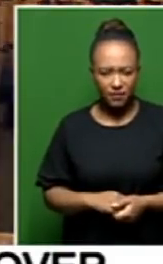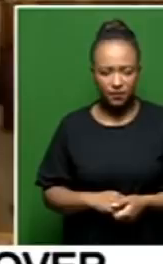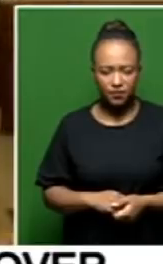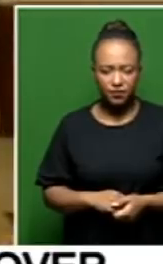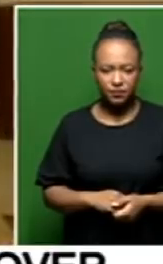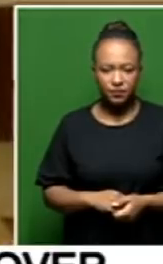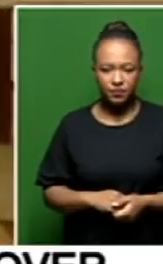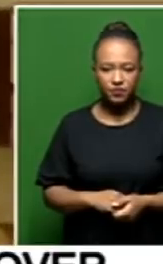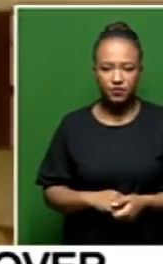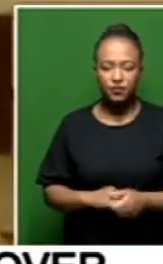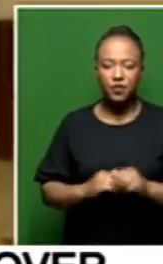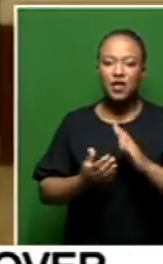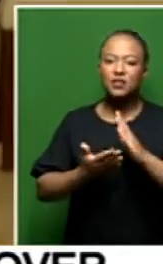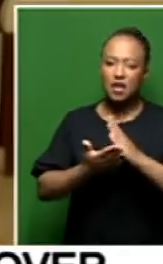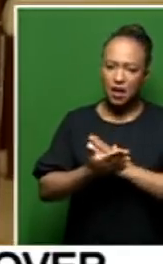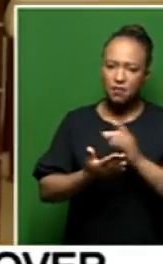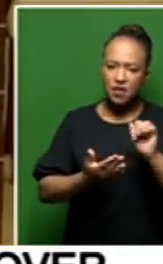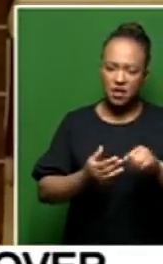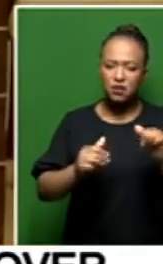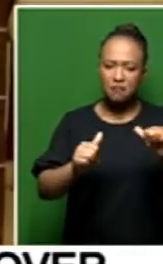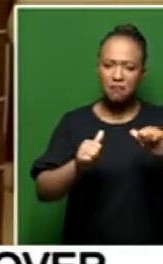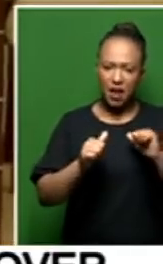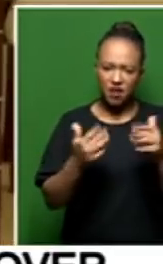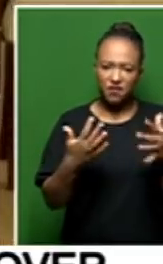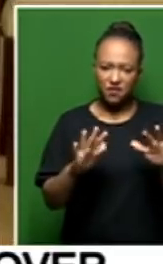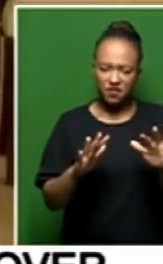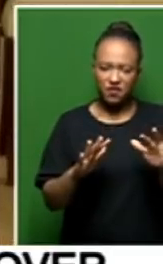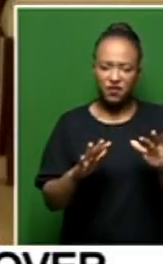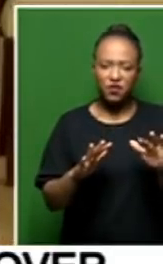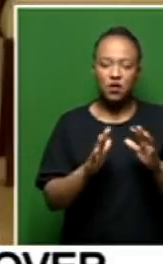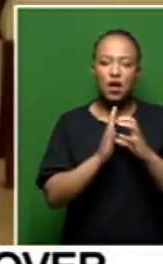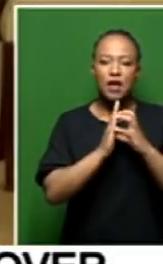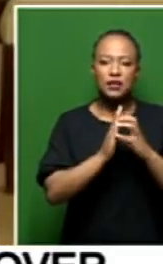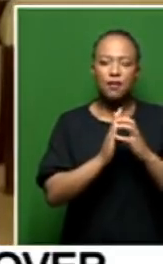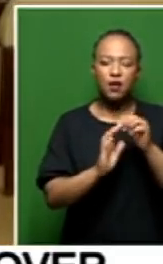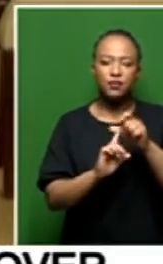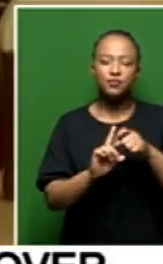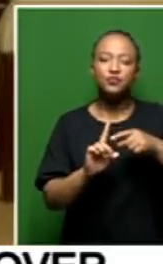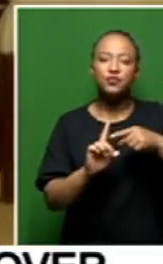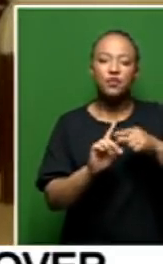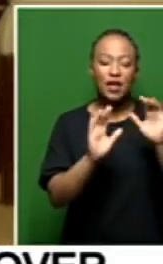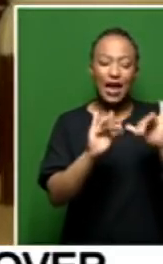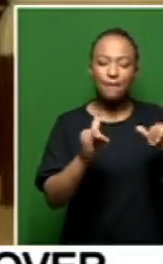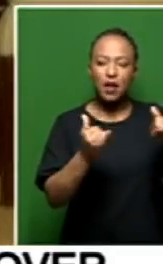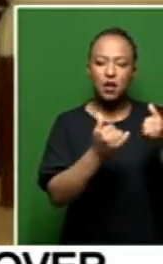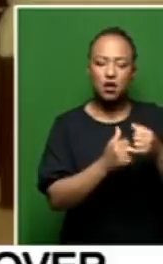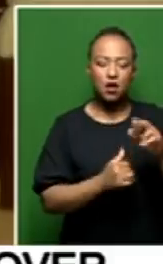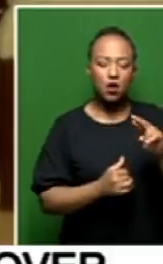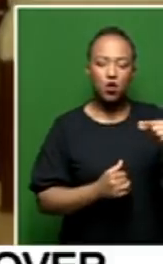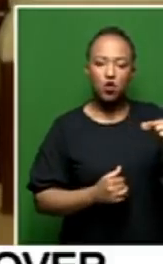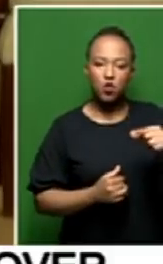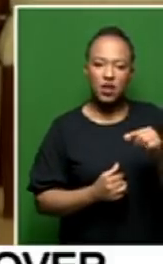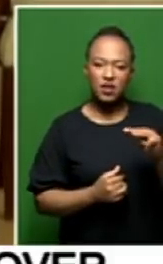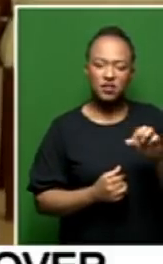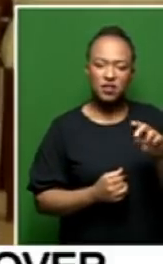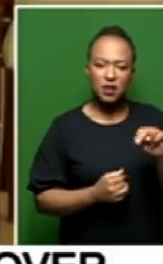Some of it has been returned. For example, regiment capital is mentioned again in this report